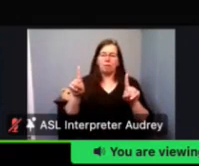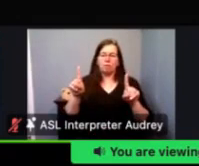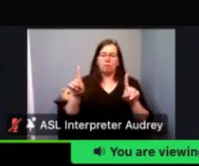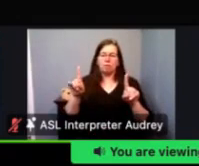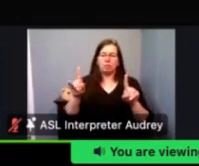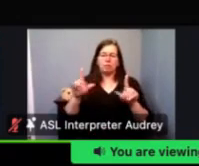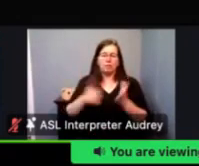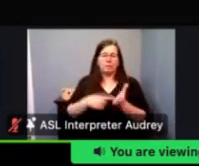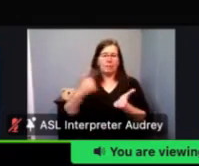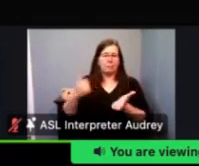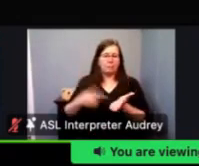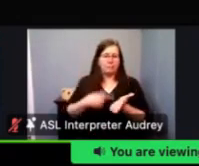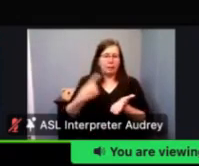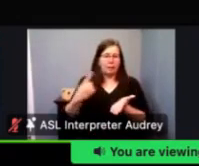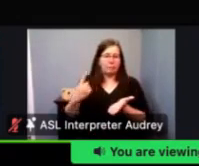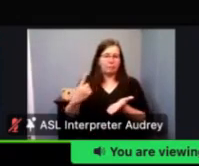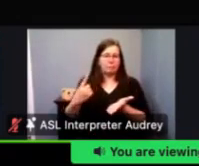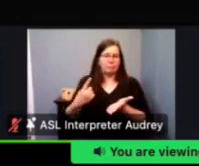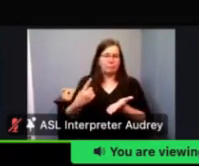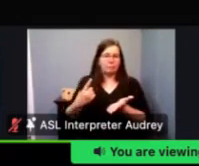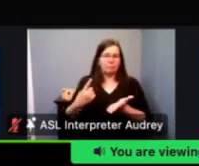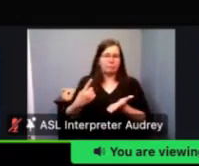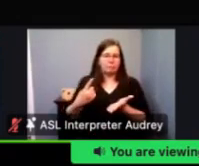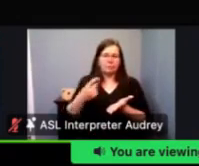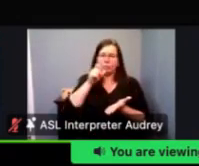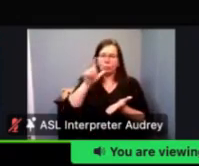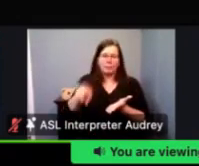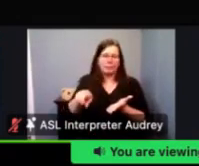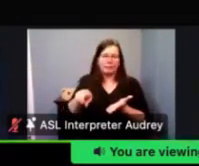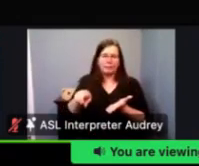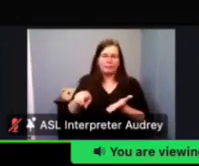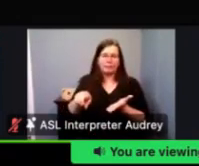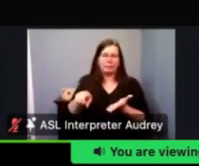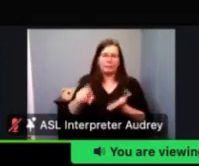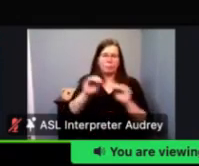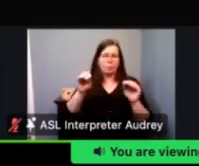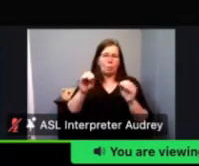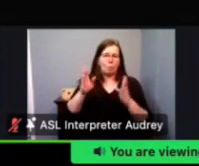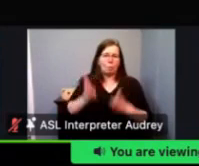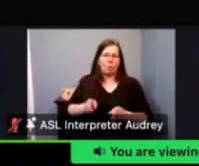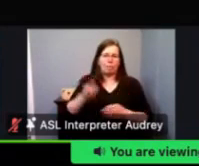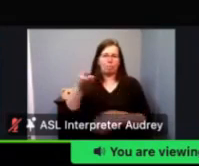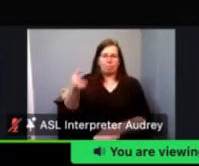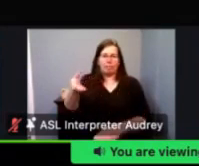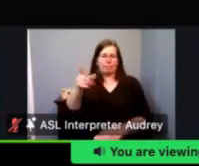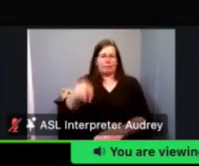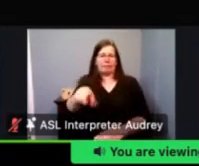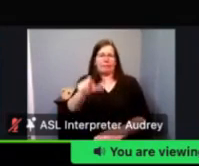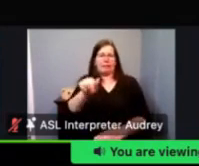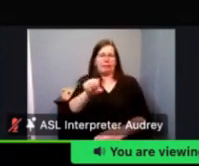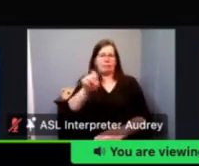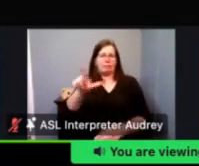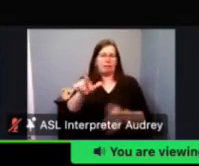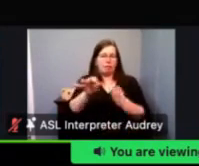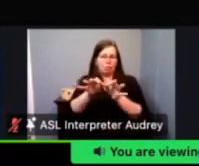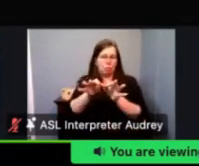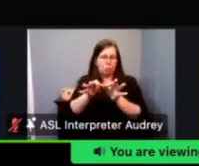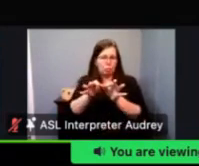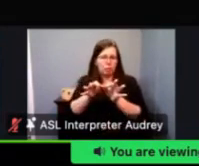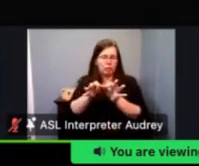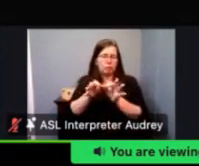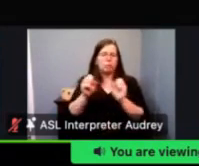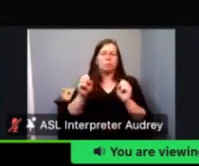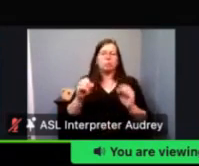but at times they are not necessary. There's no one at the event who needs ASL interpreting, and